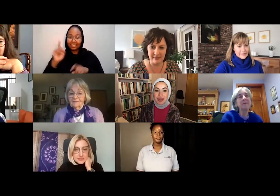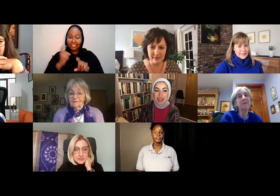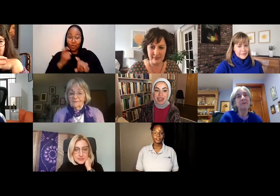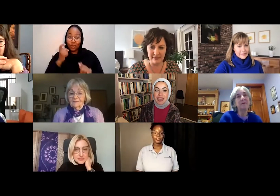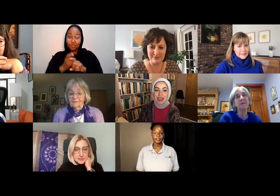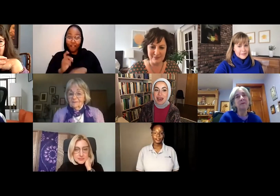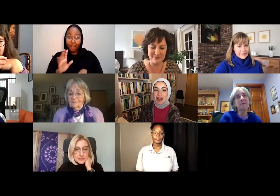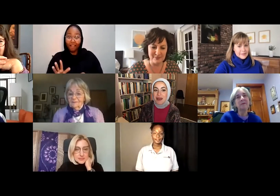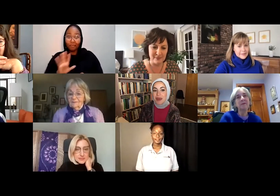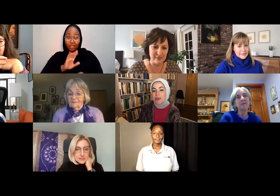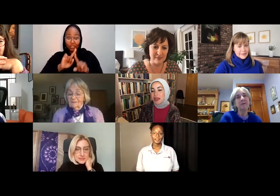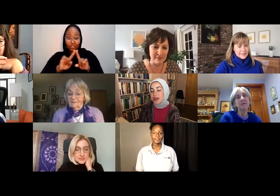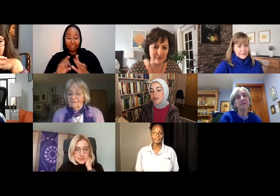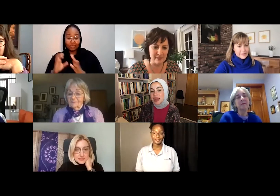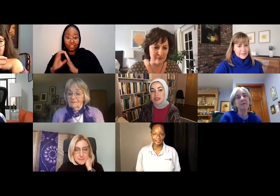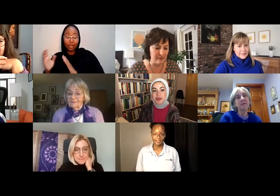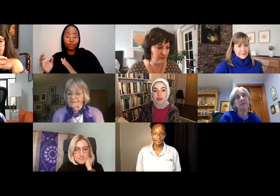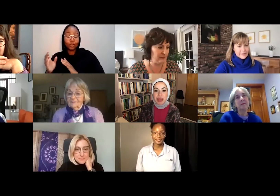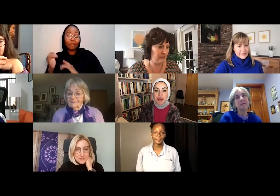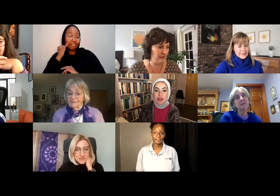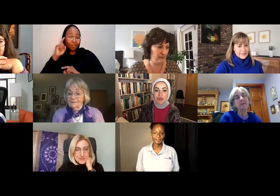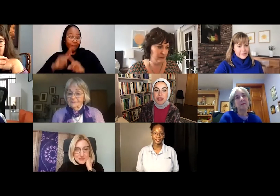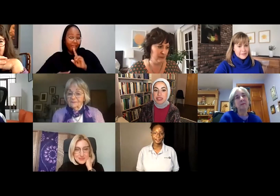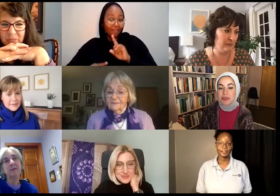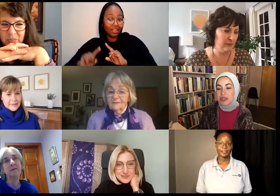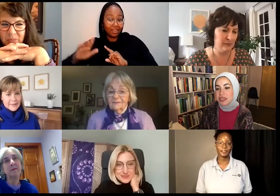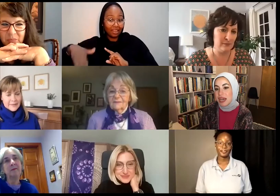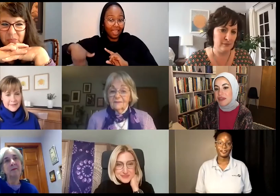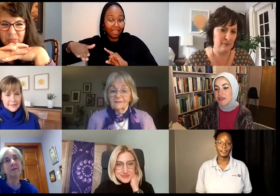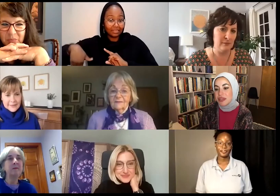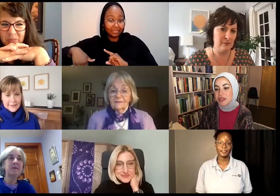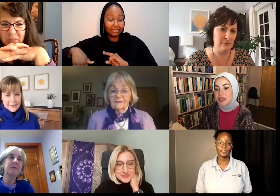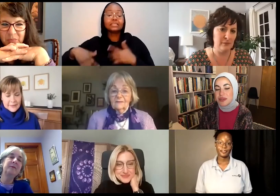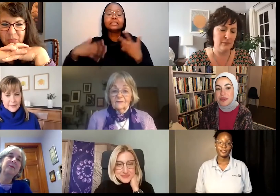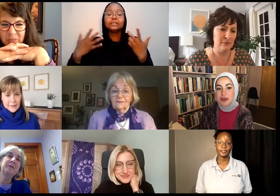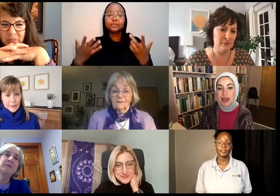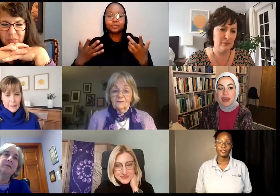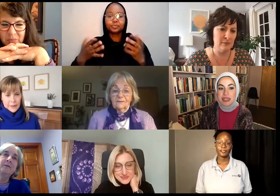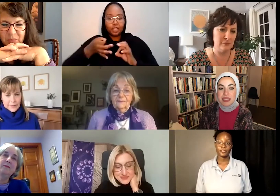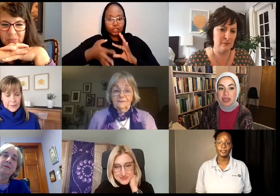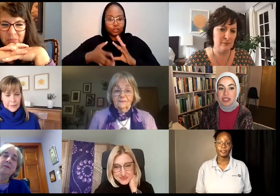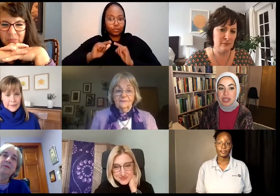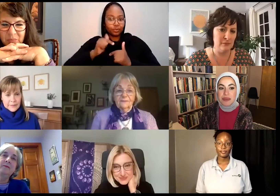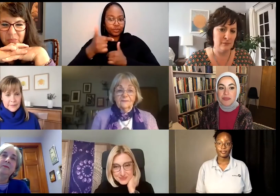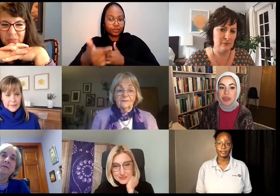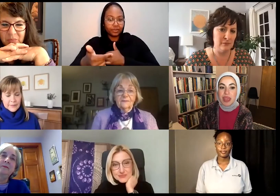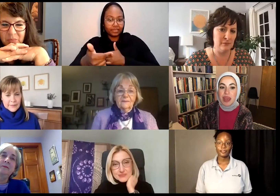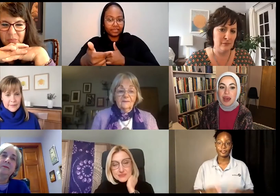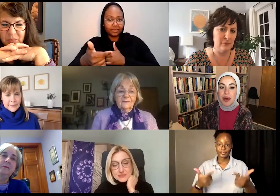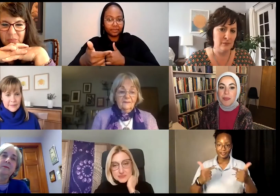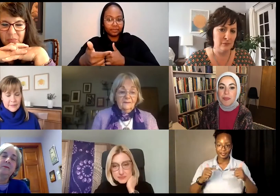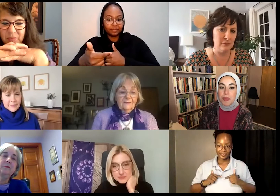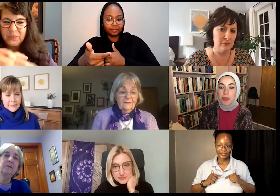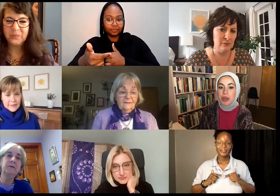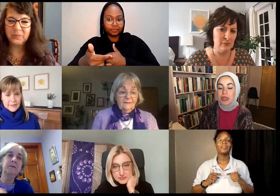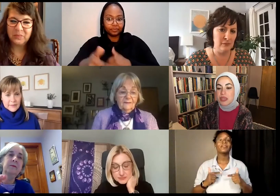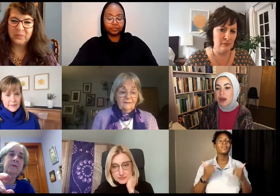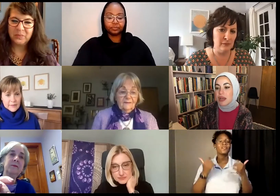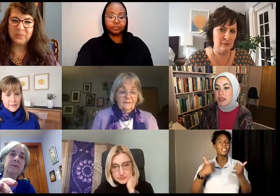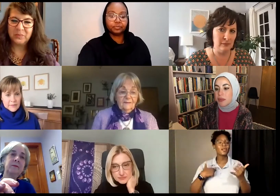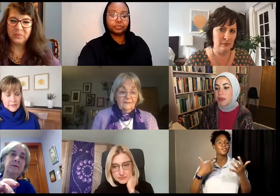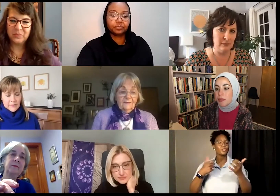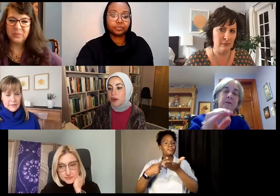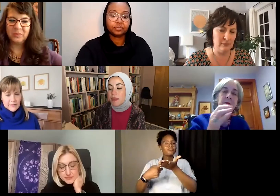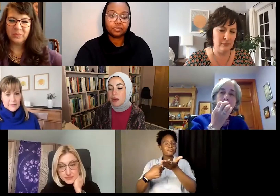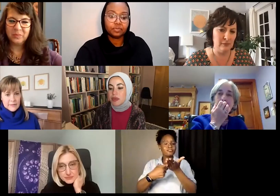haven't already. I want to come back to our panel for a deeper dive into a discussion. We want to